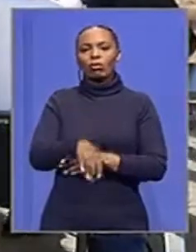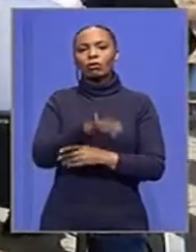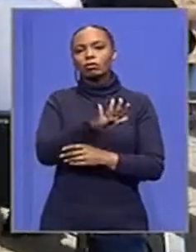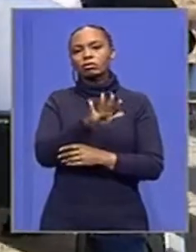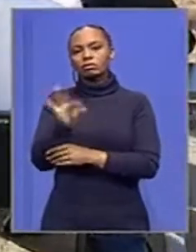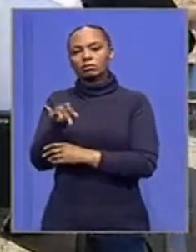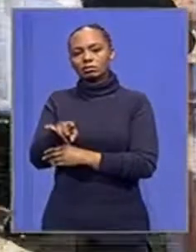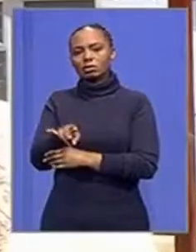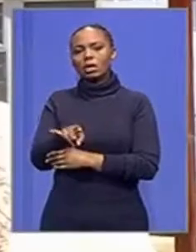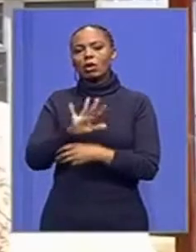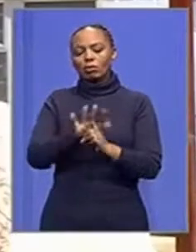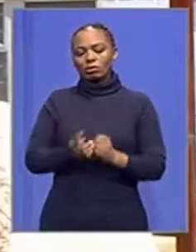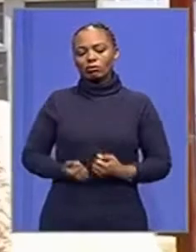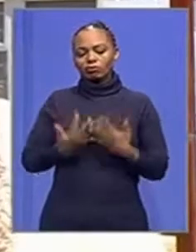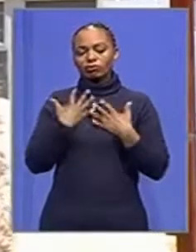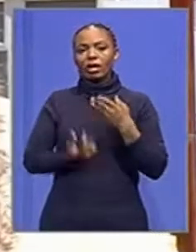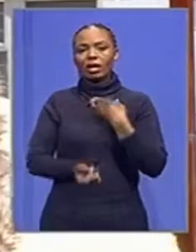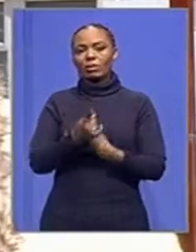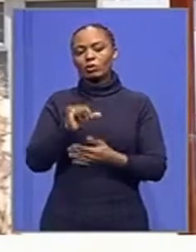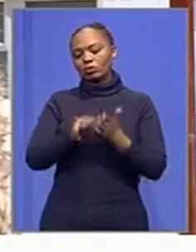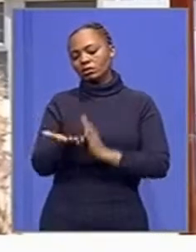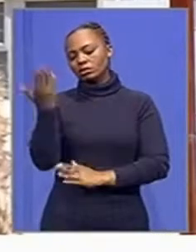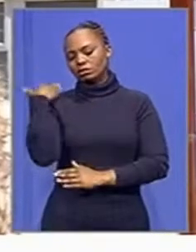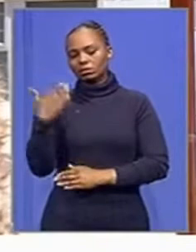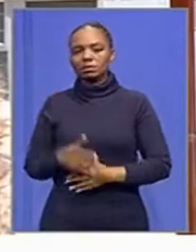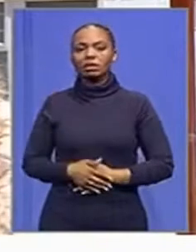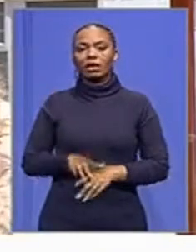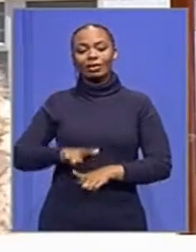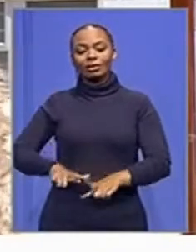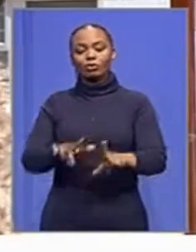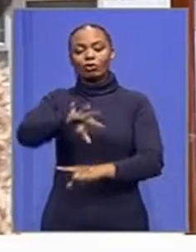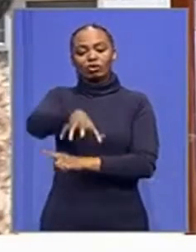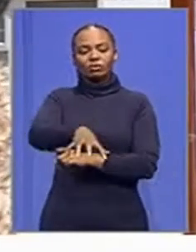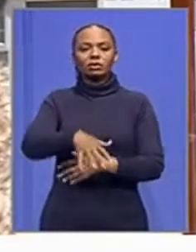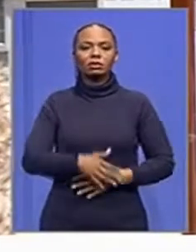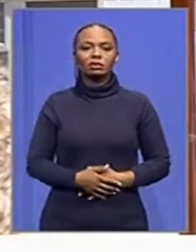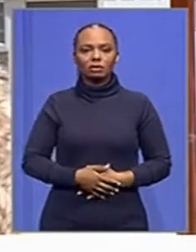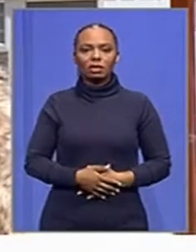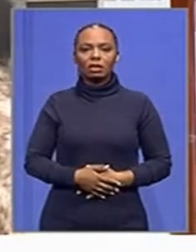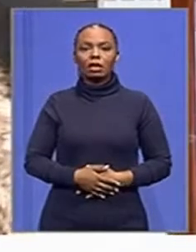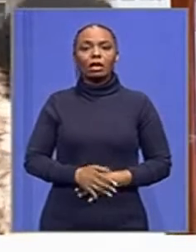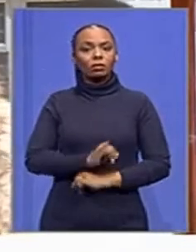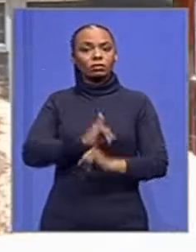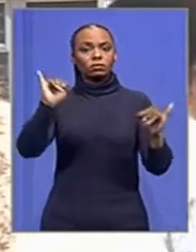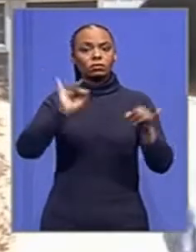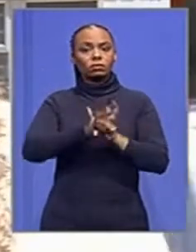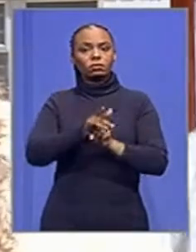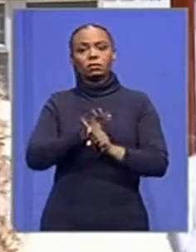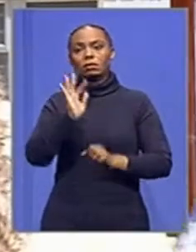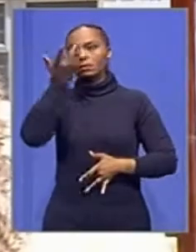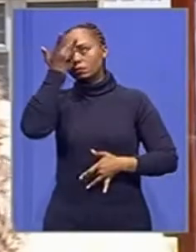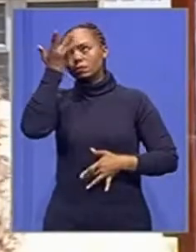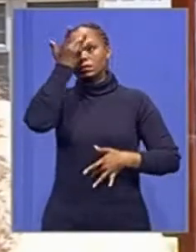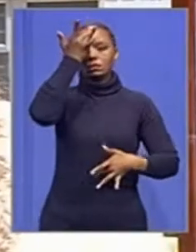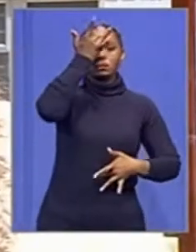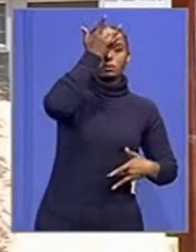le baneng. We have realized that last week we had so many cases that has appeared in our school. So we thought we should just kick off this morning